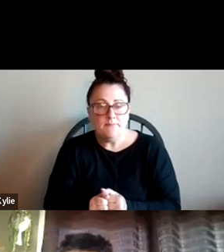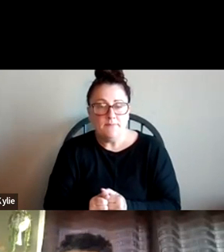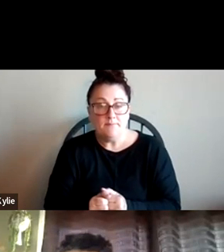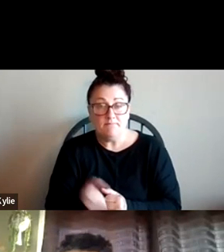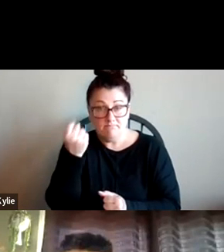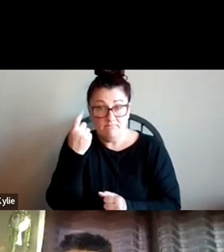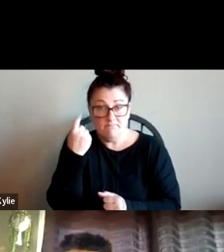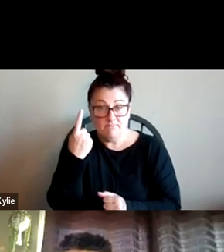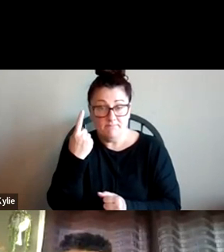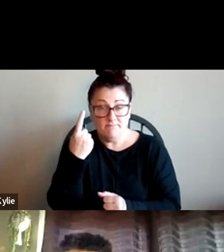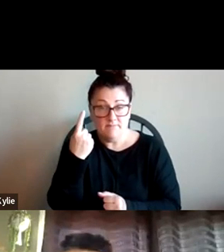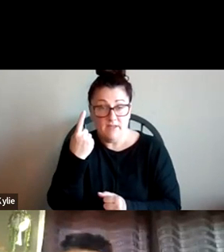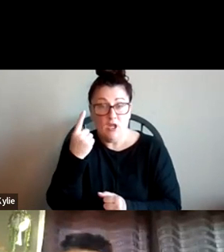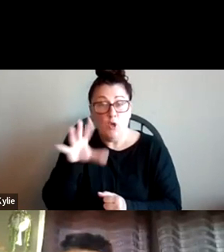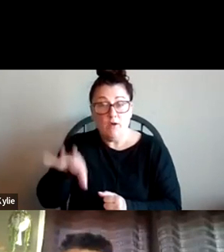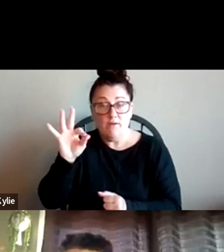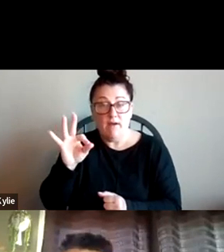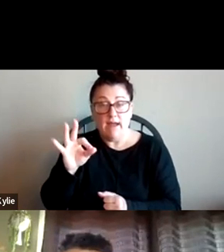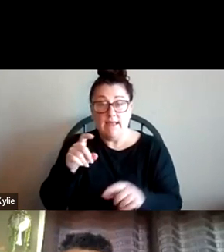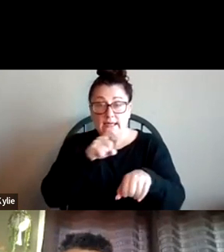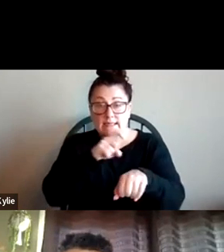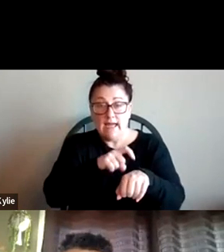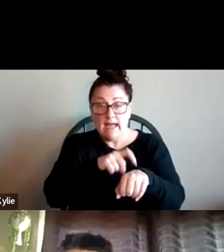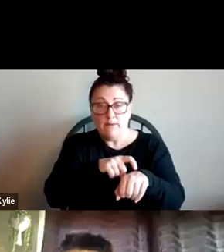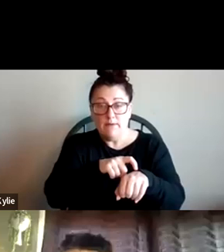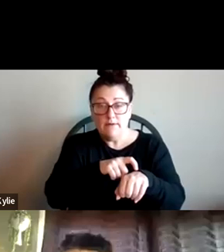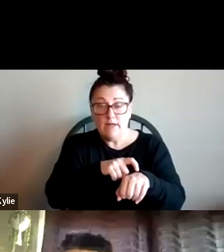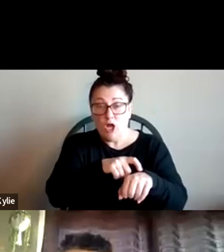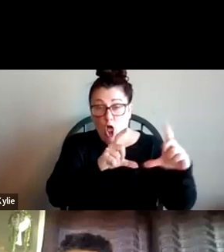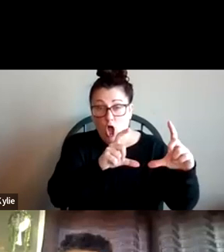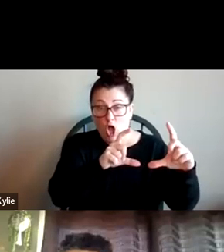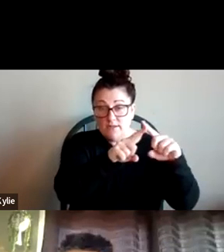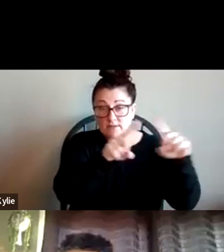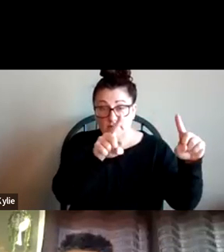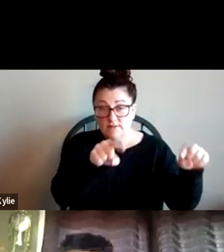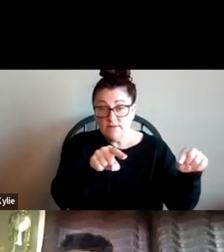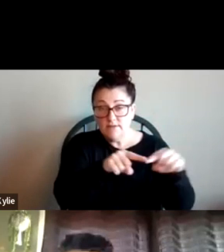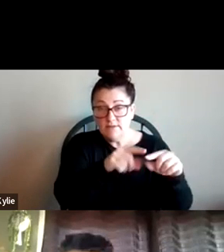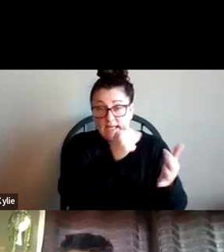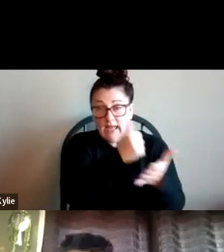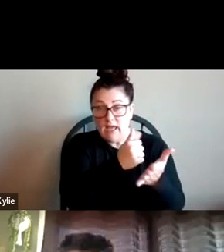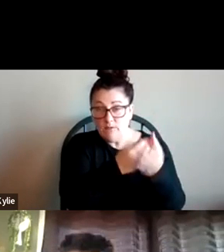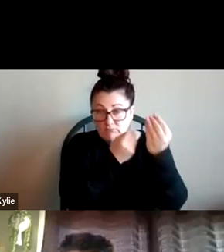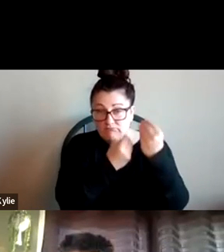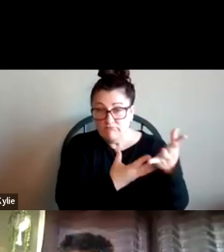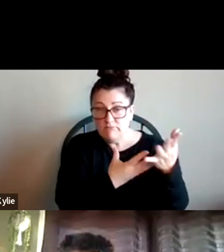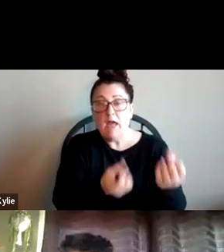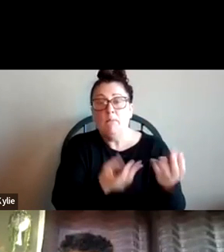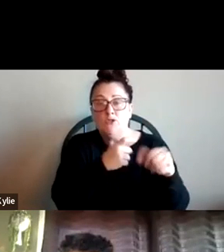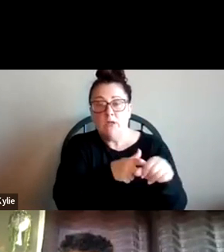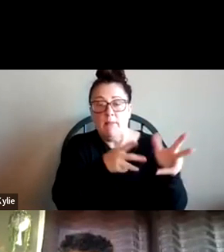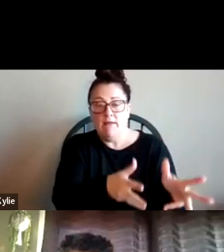Note you will find a visual timer, little clock on a screen to aid you. When you